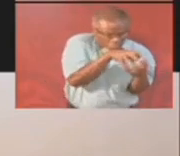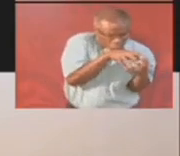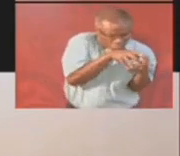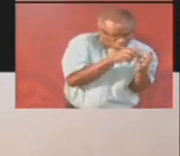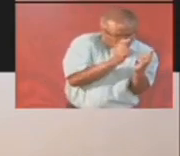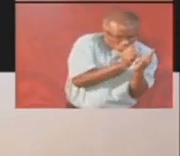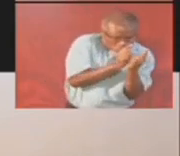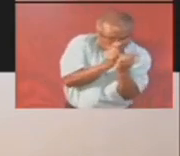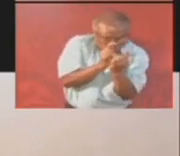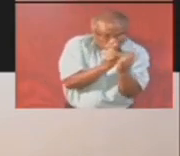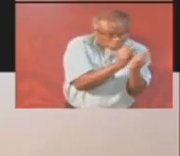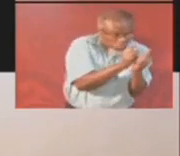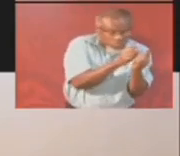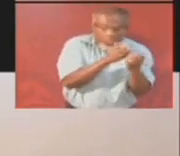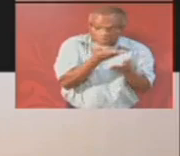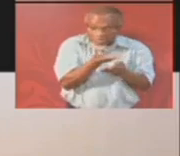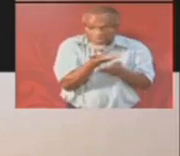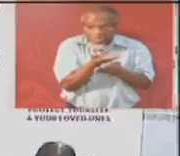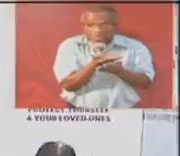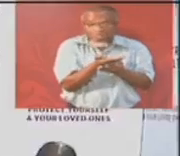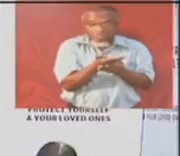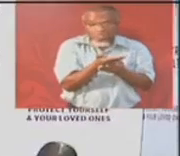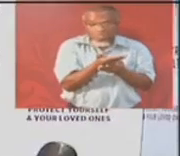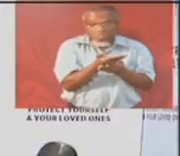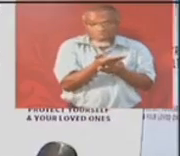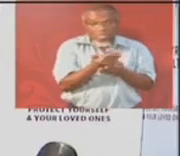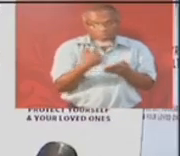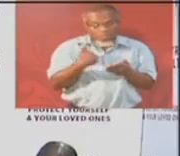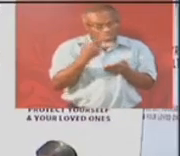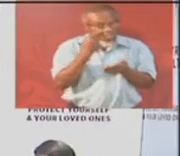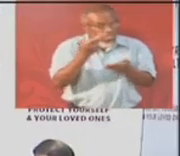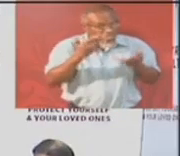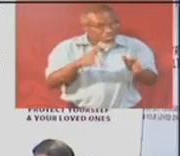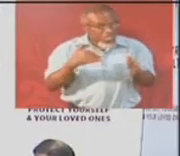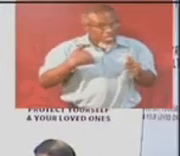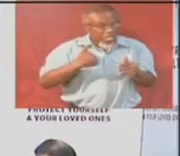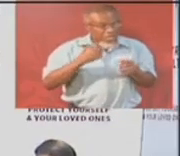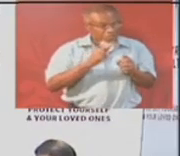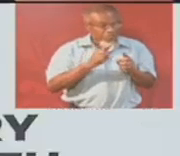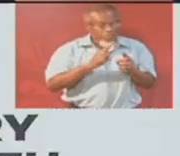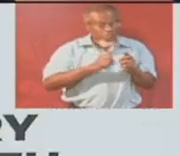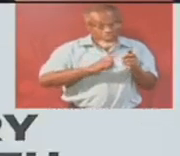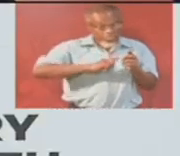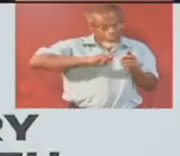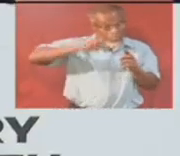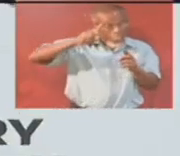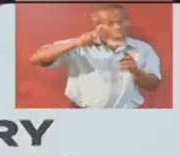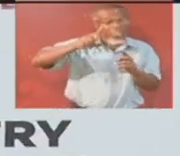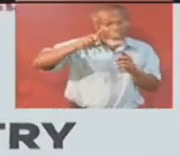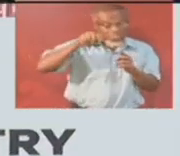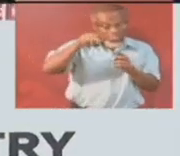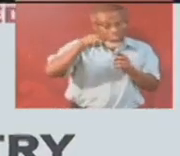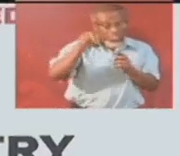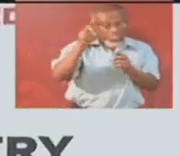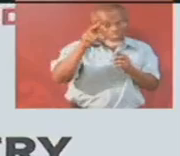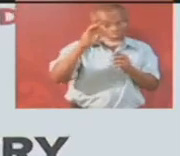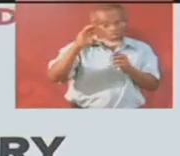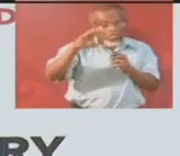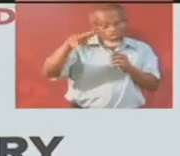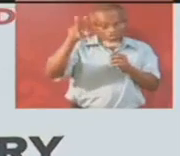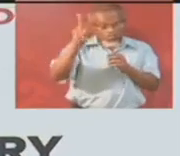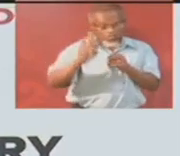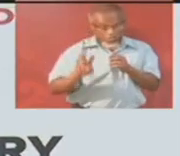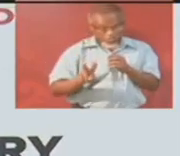in Victoria. Please explain. Thank you. Well, I think you answered the question brilliantly yourself. You said it's a matter of